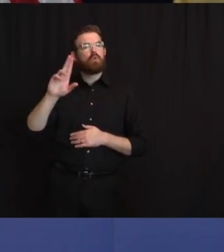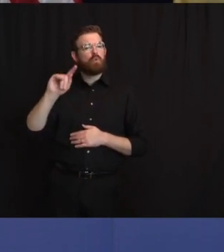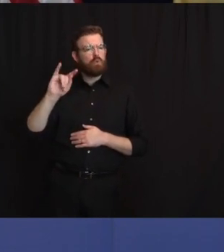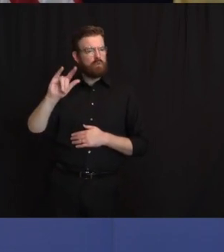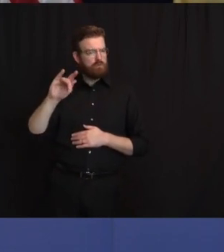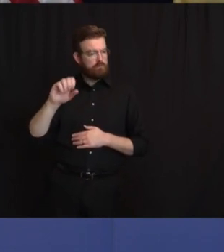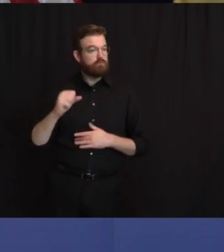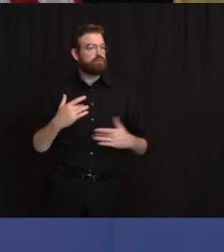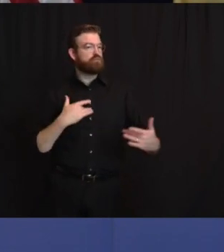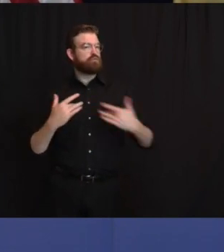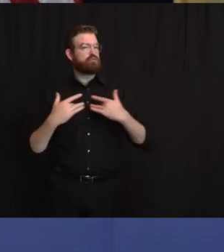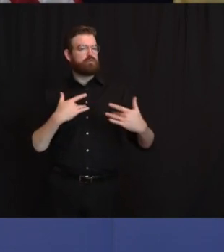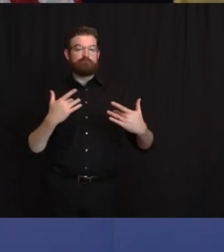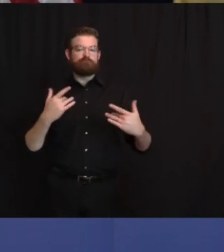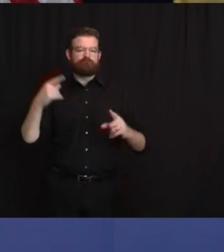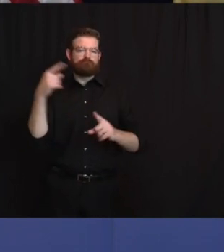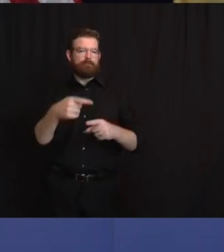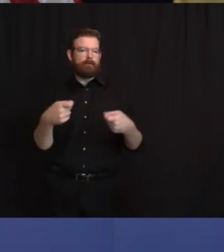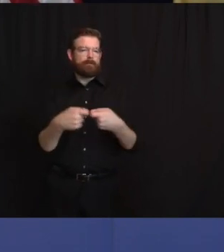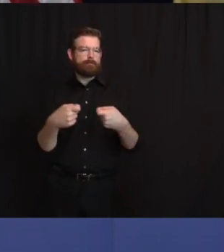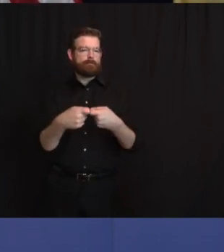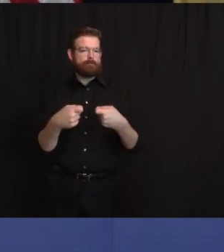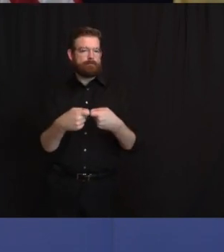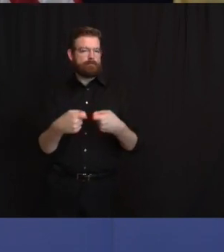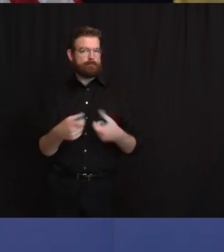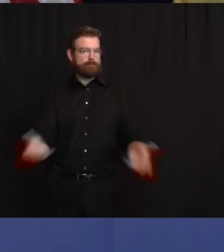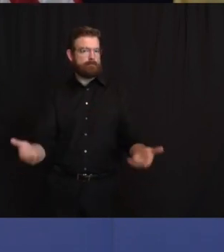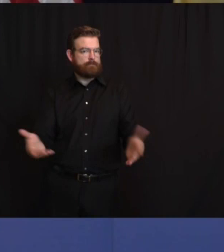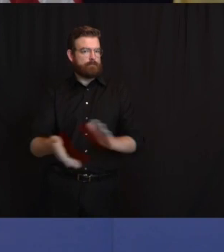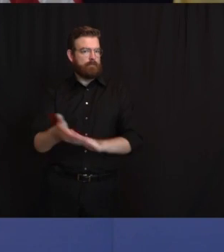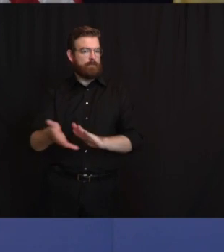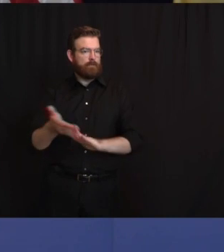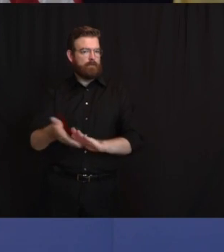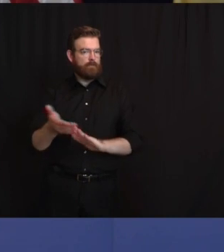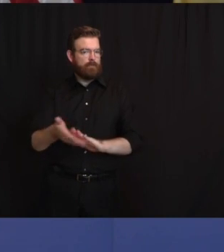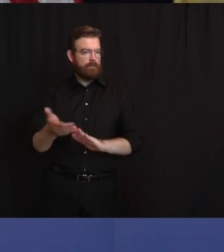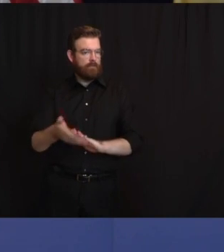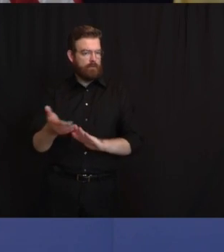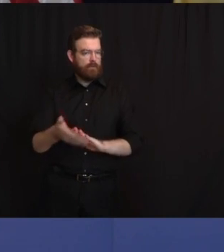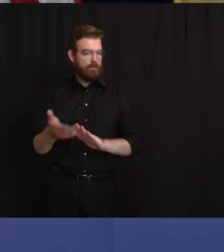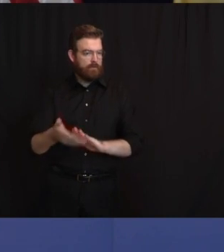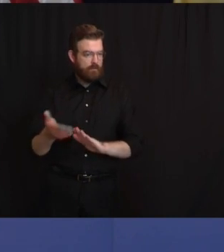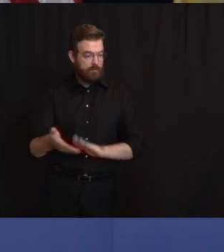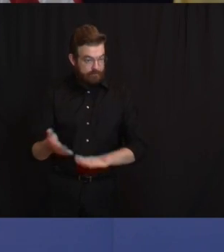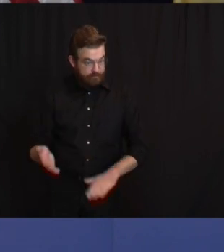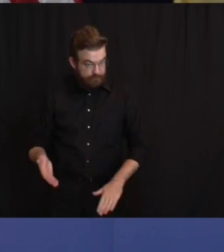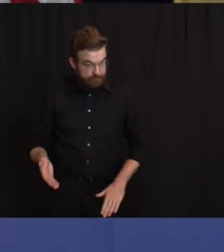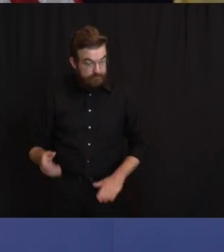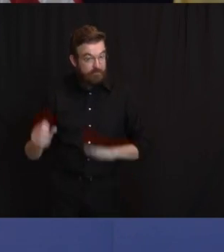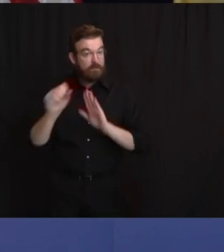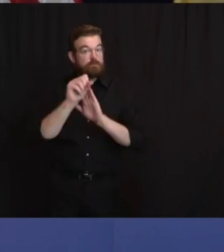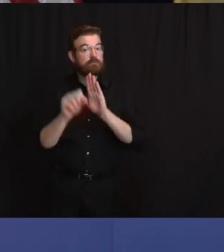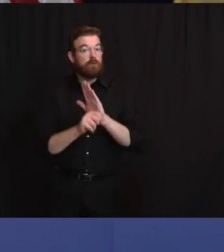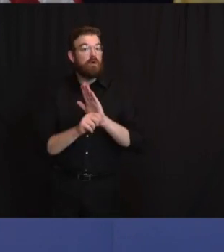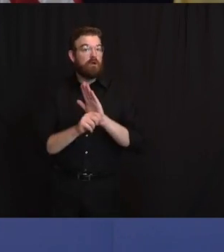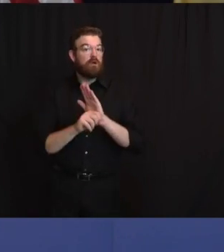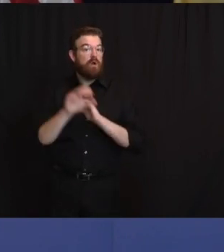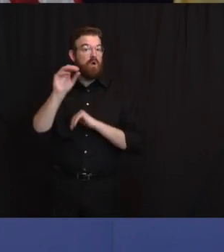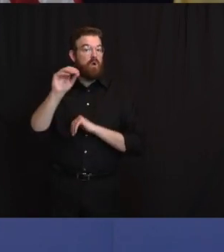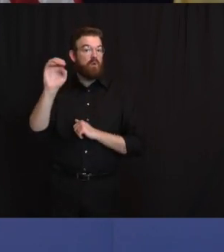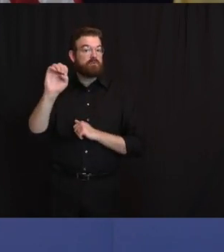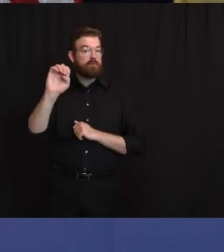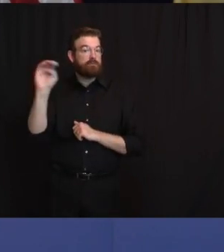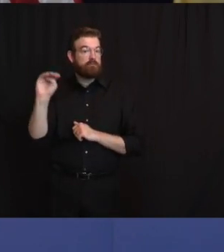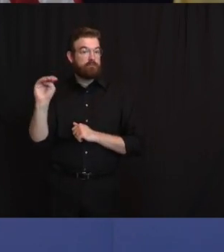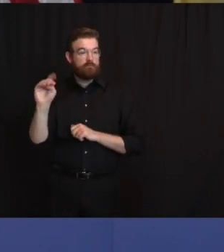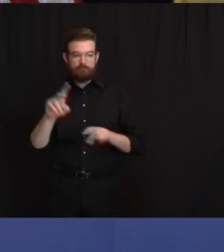air conditioning running. So we're the State Emergency Operations Center, as always, remains poised to monitor and respond if